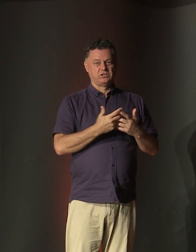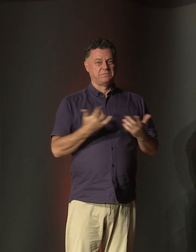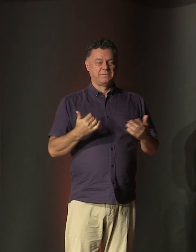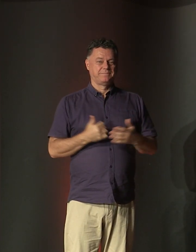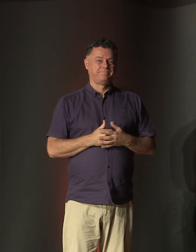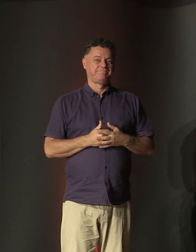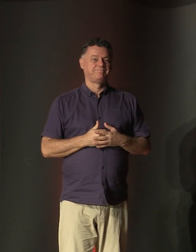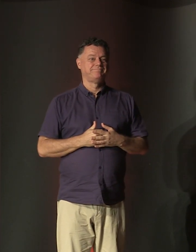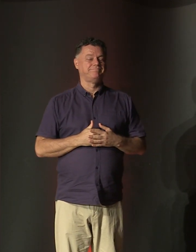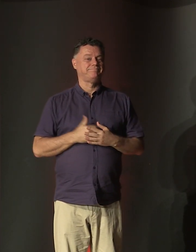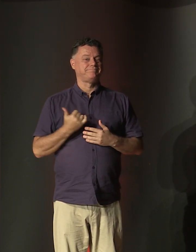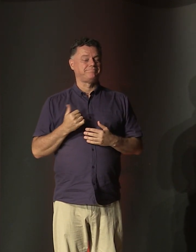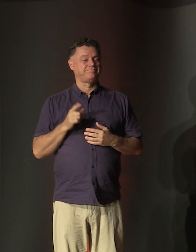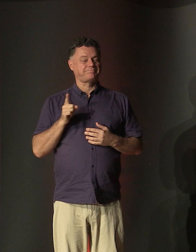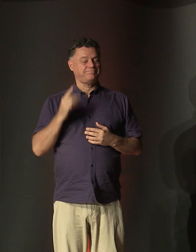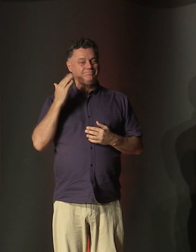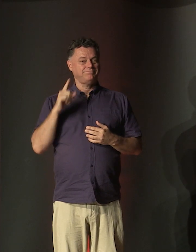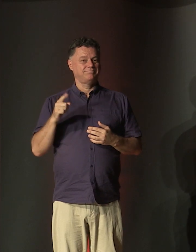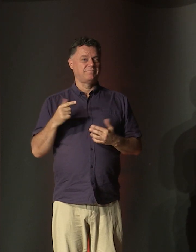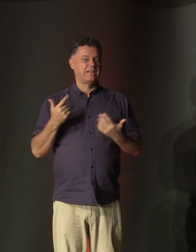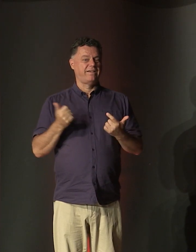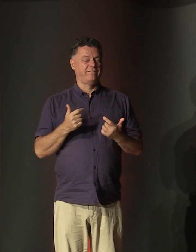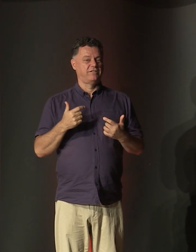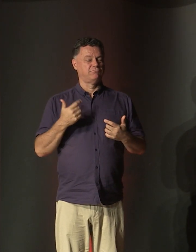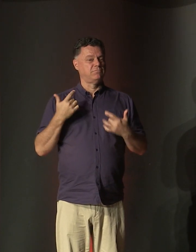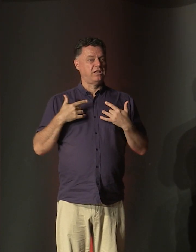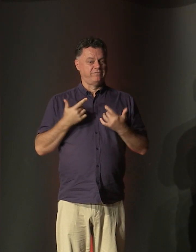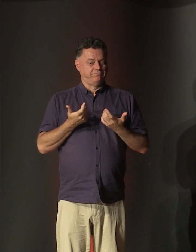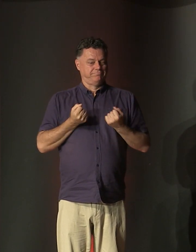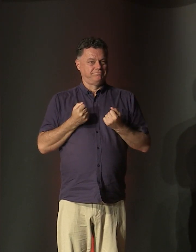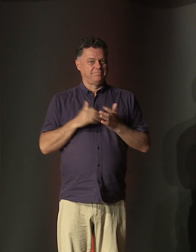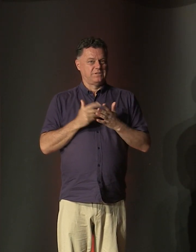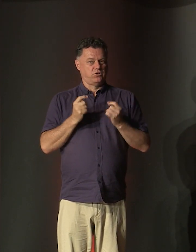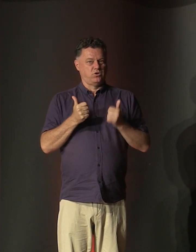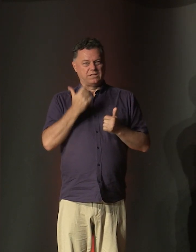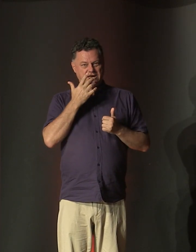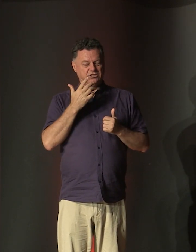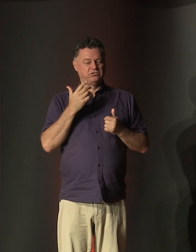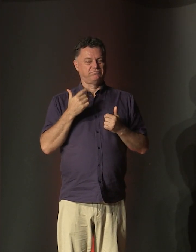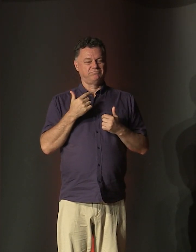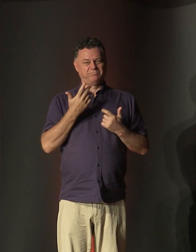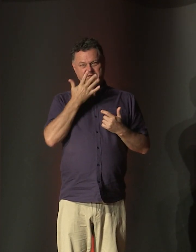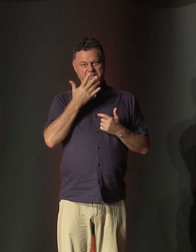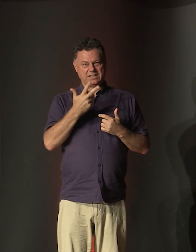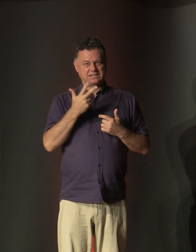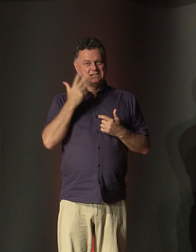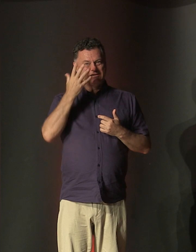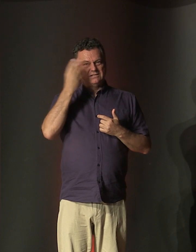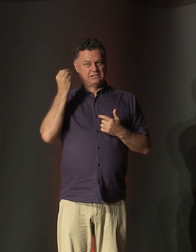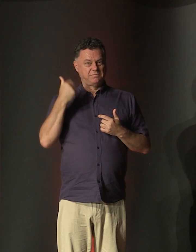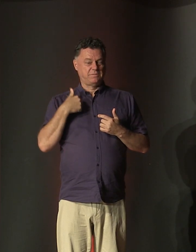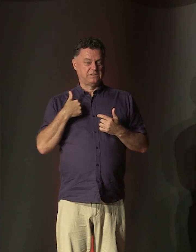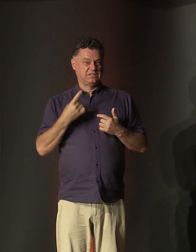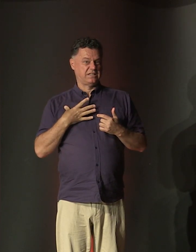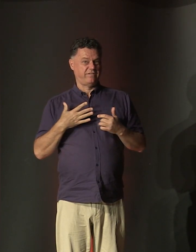She could be a person living with early onset dementia on her way to meet her research team